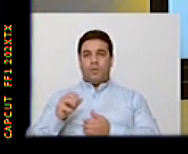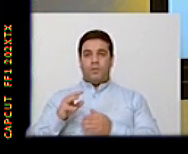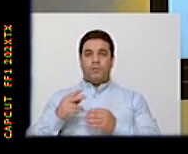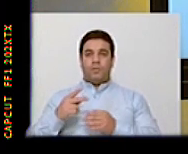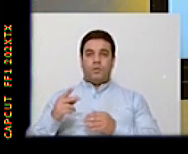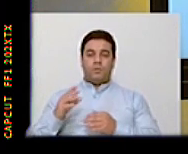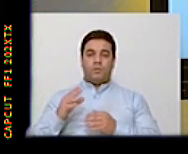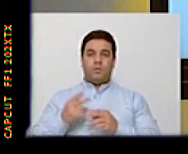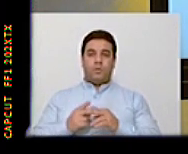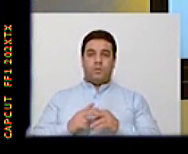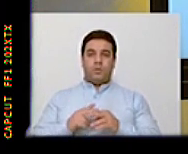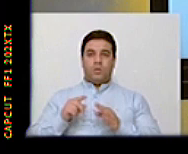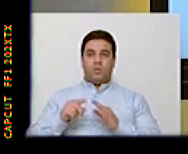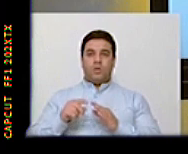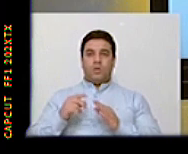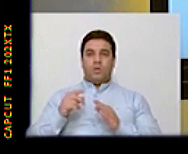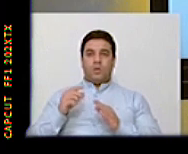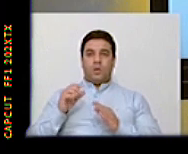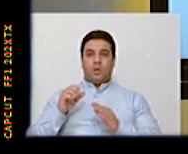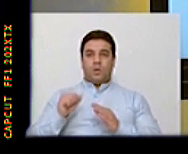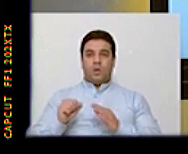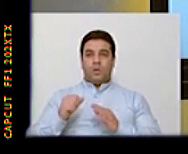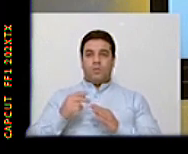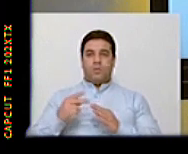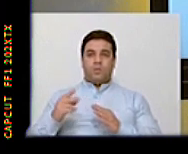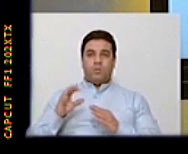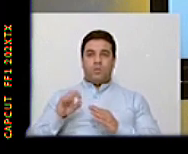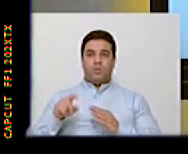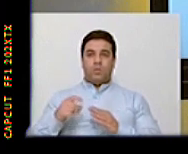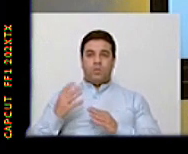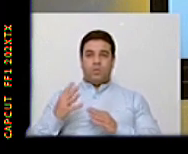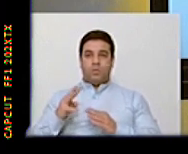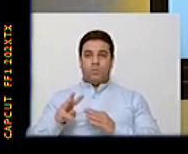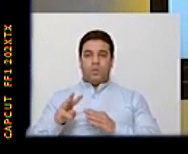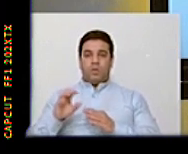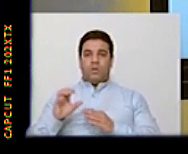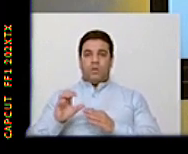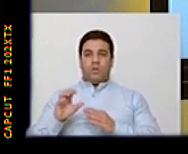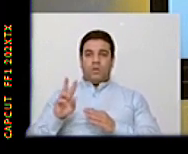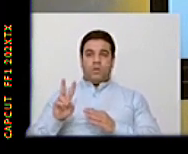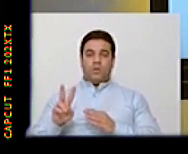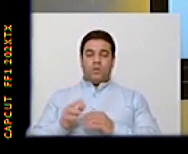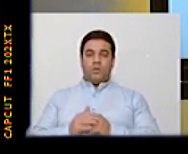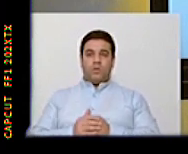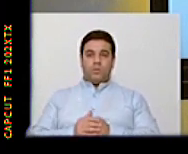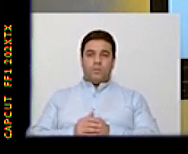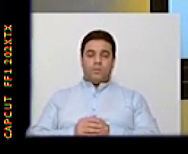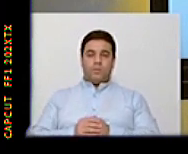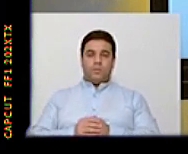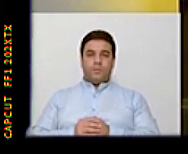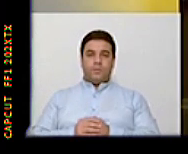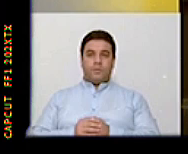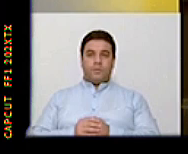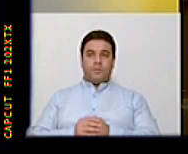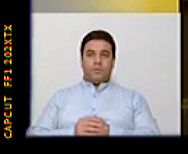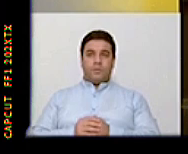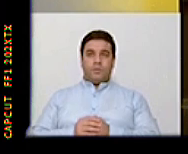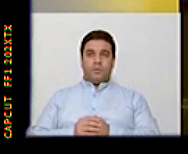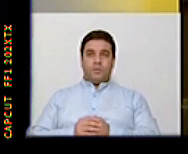2 radian taqsim sekundga, A maksimal esa 0.104 metr taqsim sekund kvadratga teng